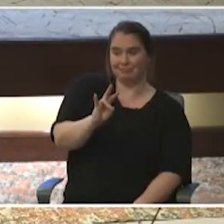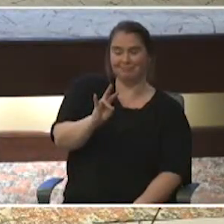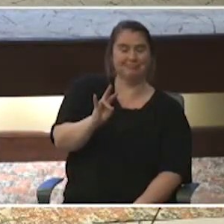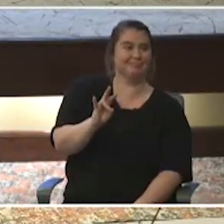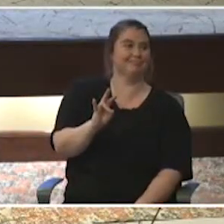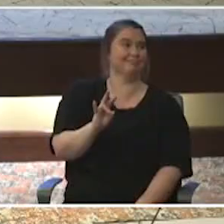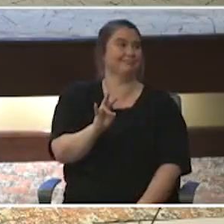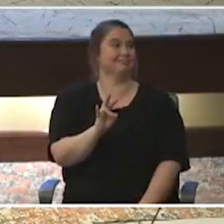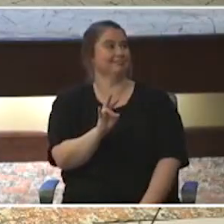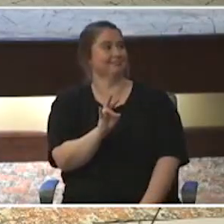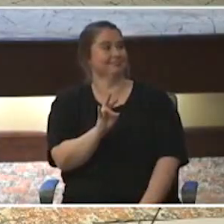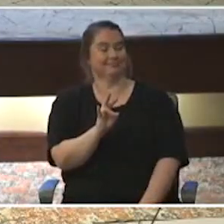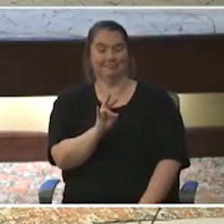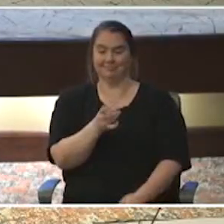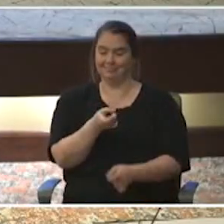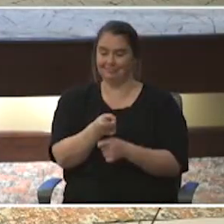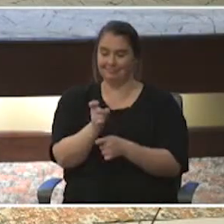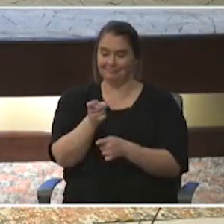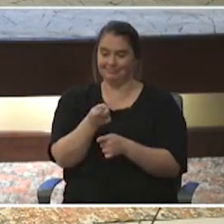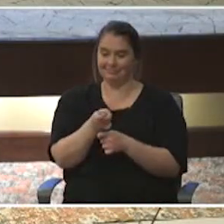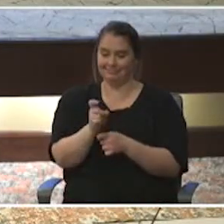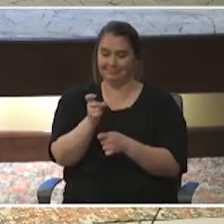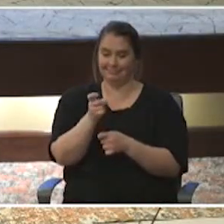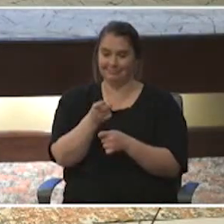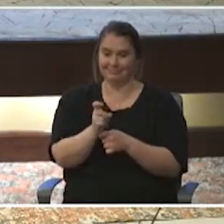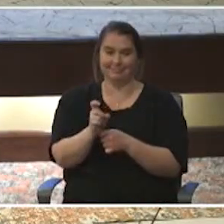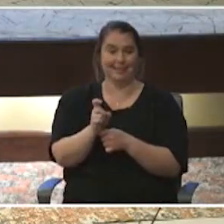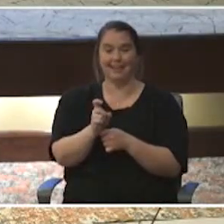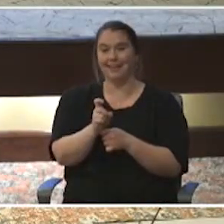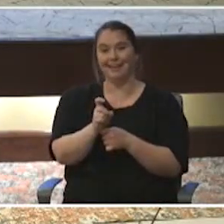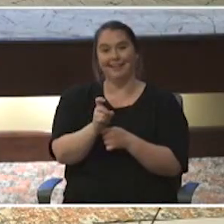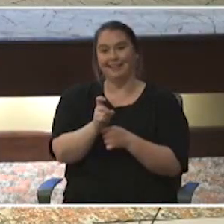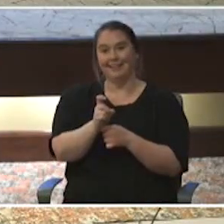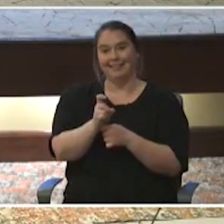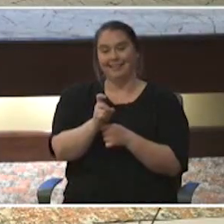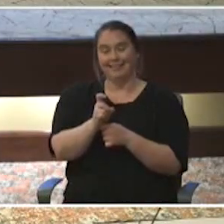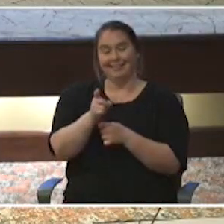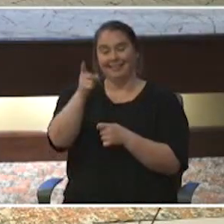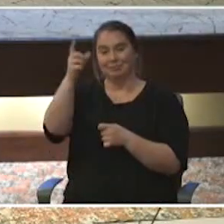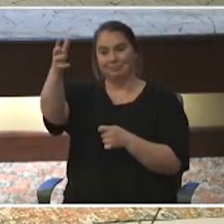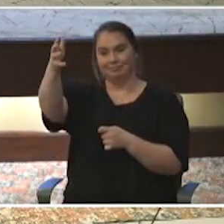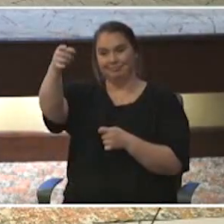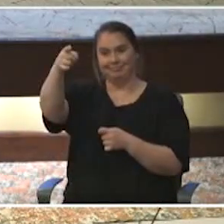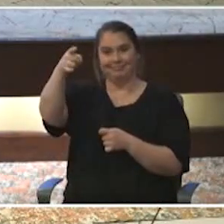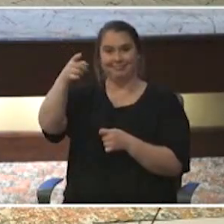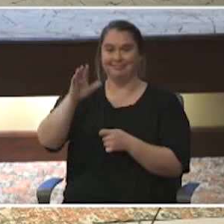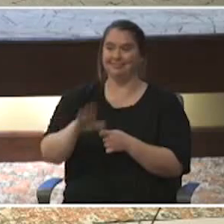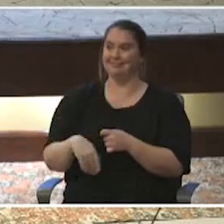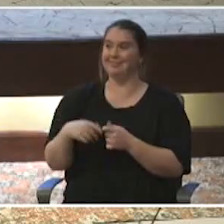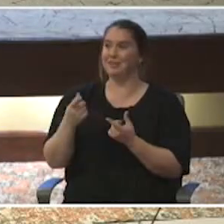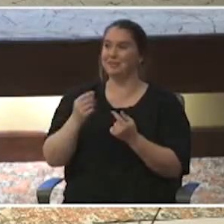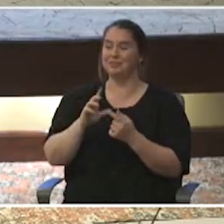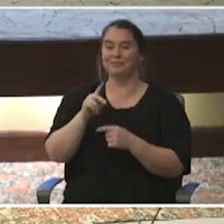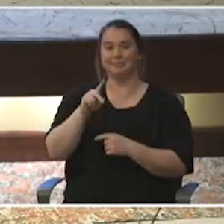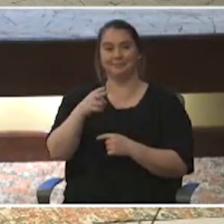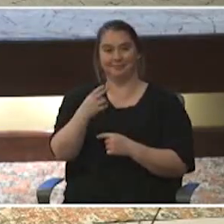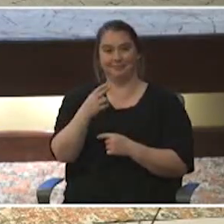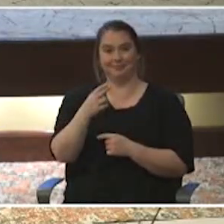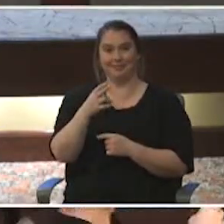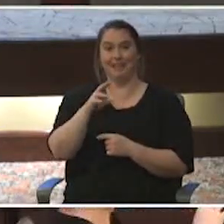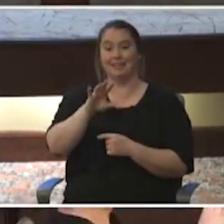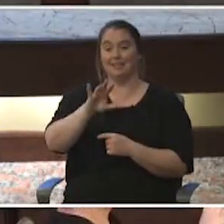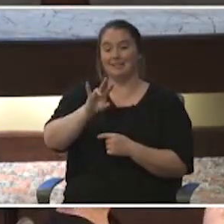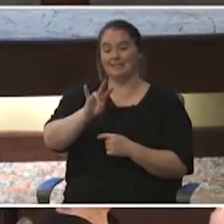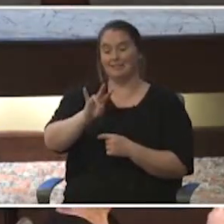Still don't understand that one. We see Roger what you Glick, did there. the floodplain administrator for infrastructure services, will provide public hearing